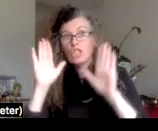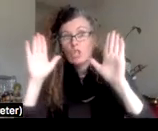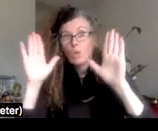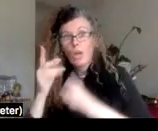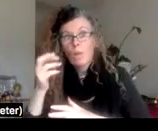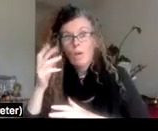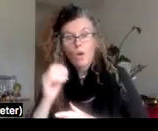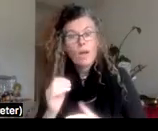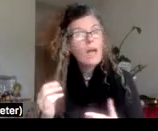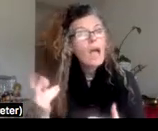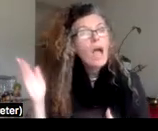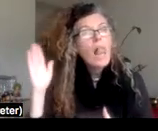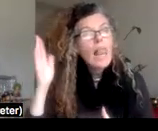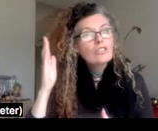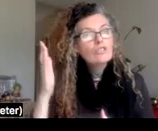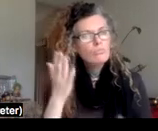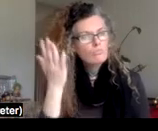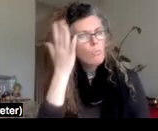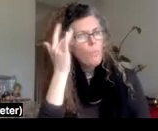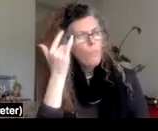and the idea is, why do we get sick?